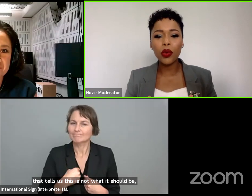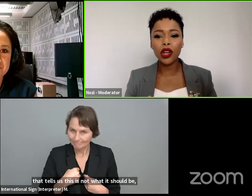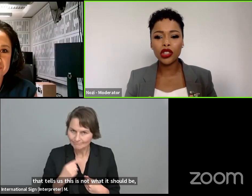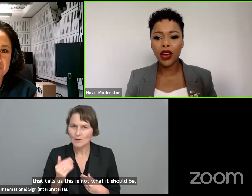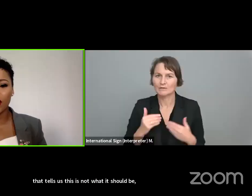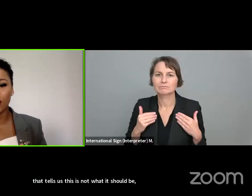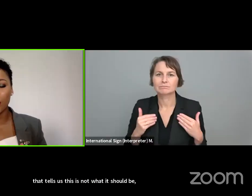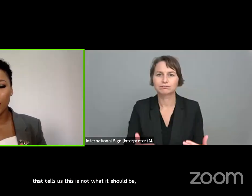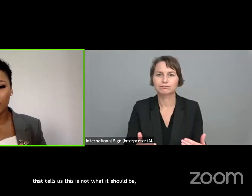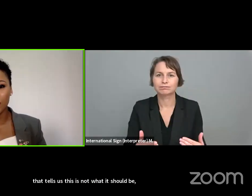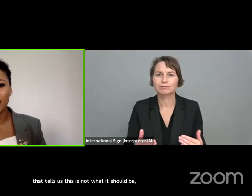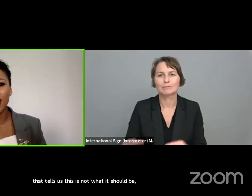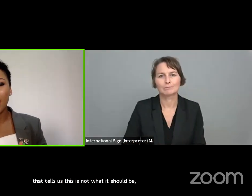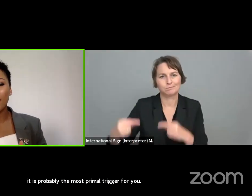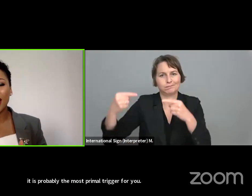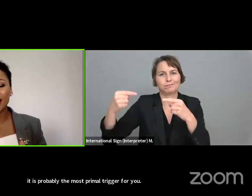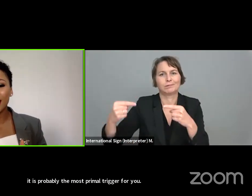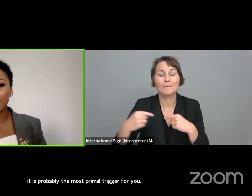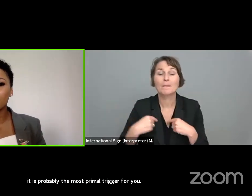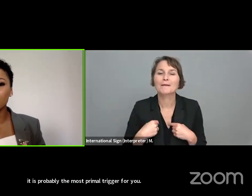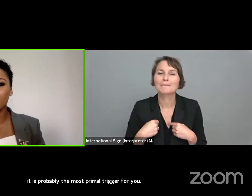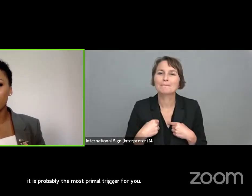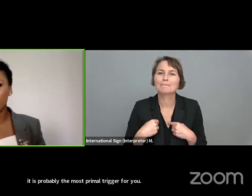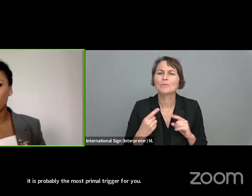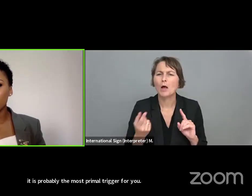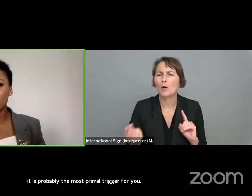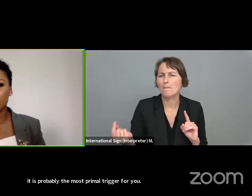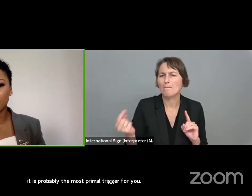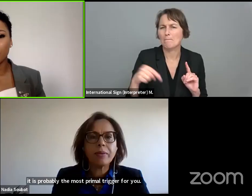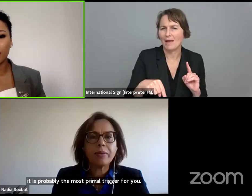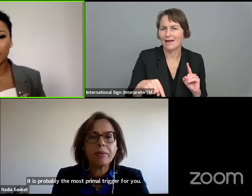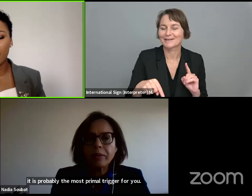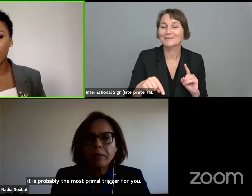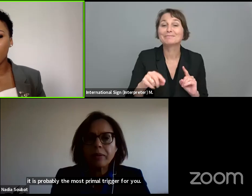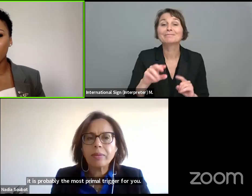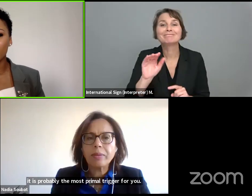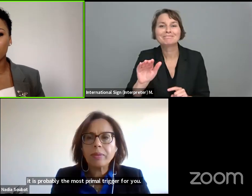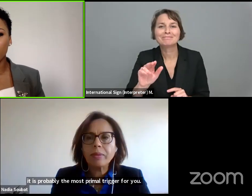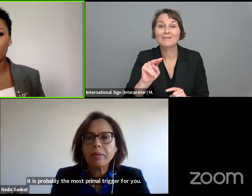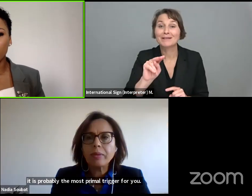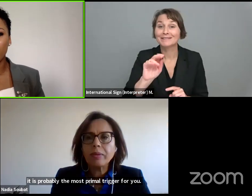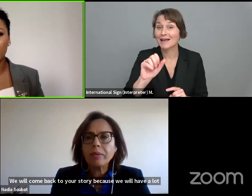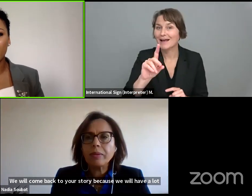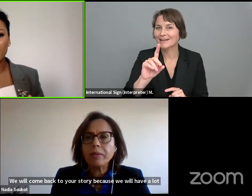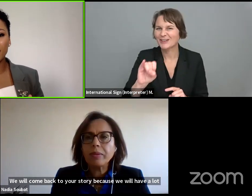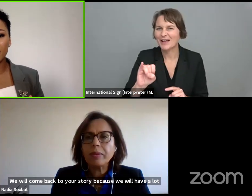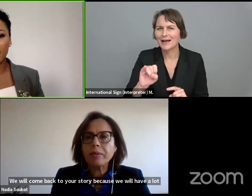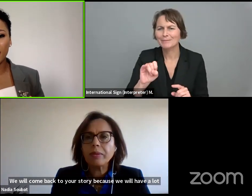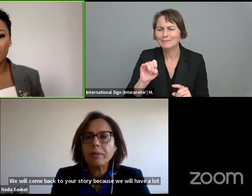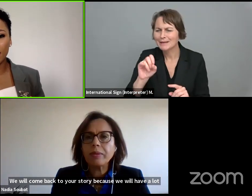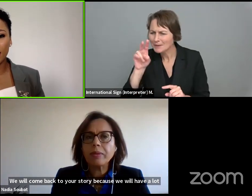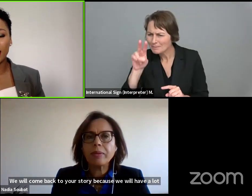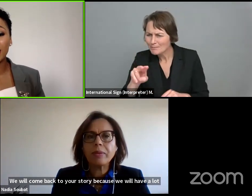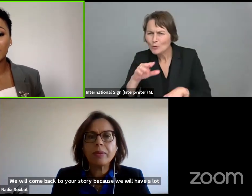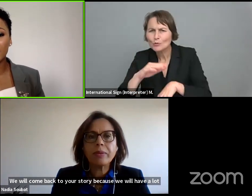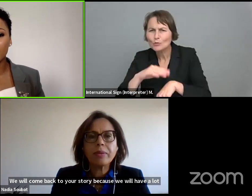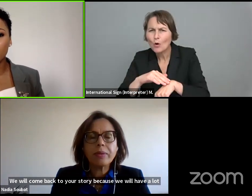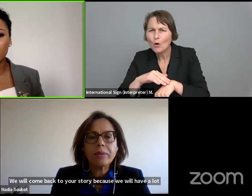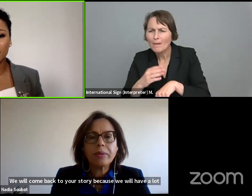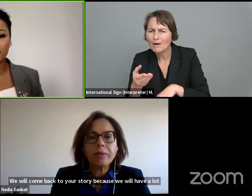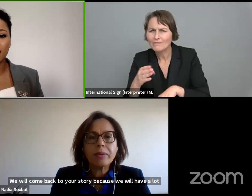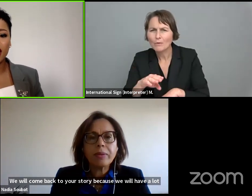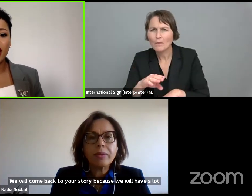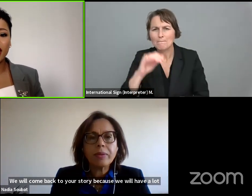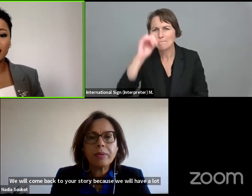because I know we're going to have a lot of questions. But as I come to Nadia, I want to read a quick comment from Uma in India. And